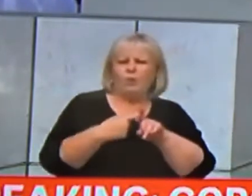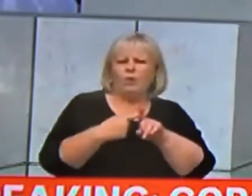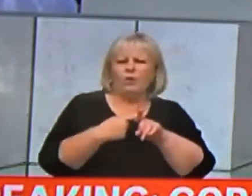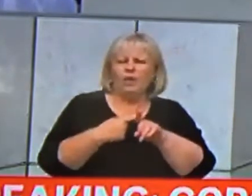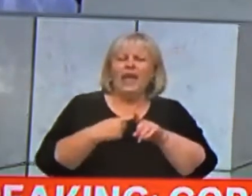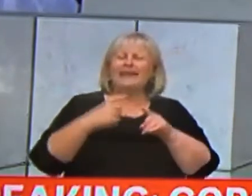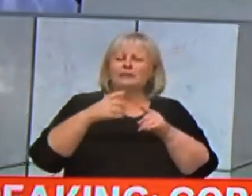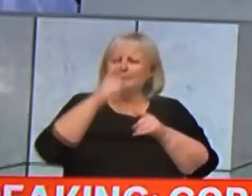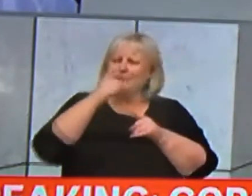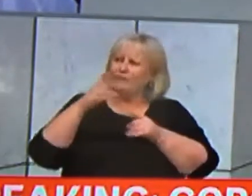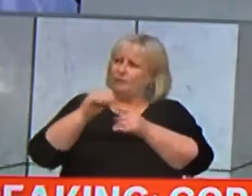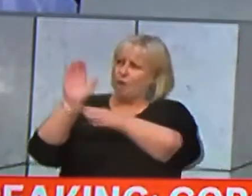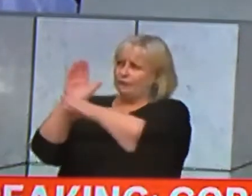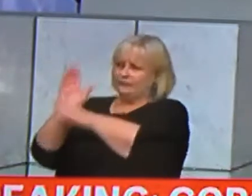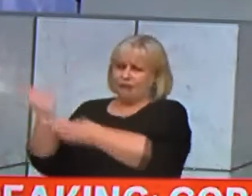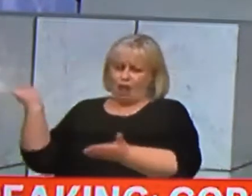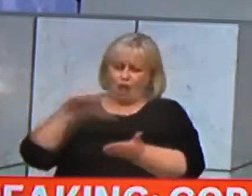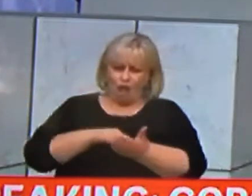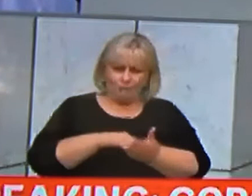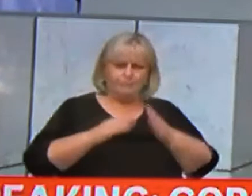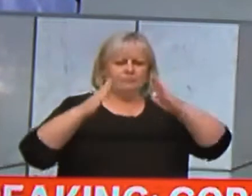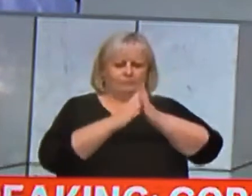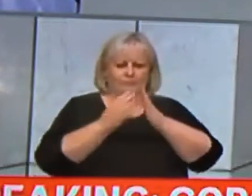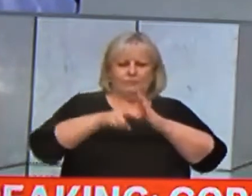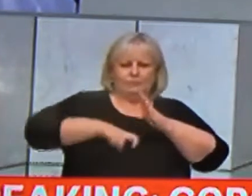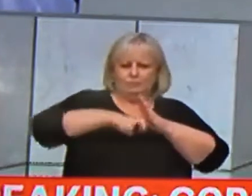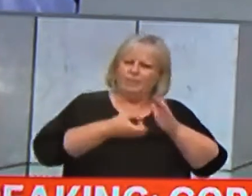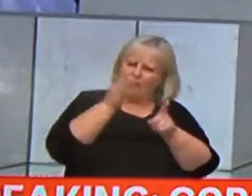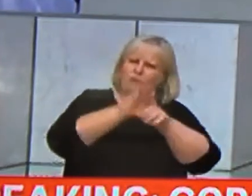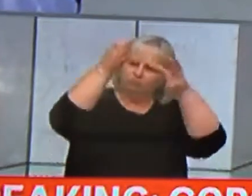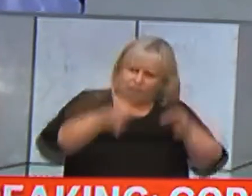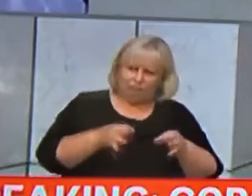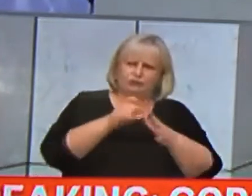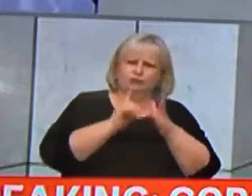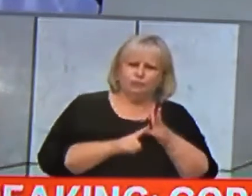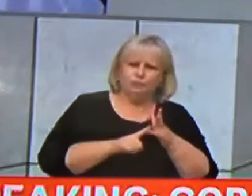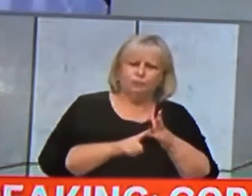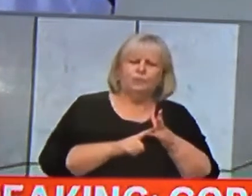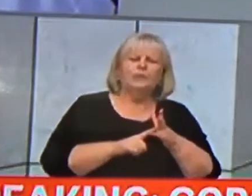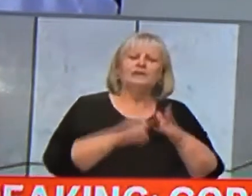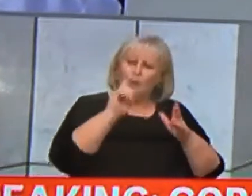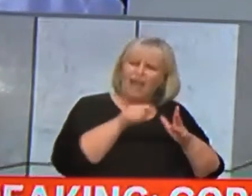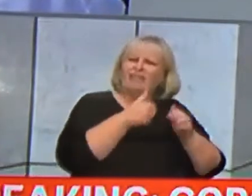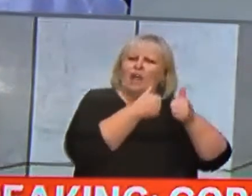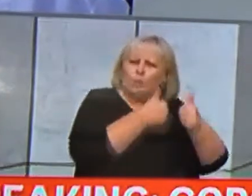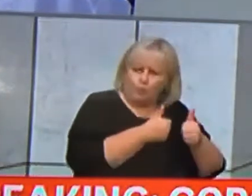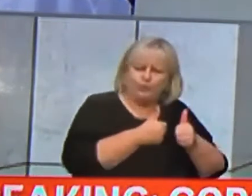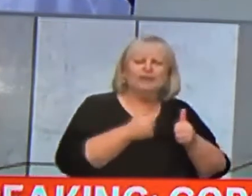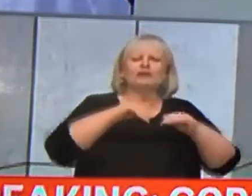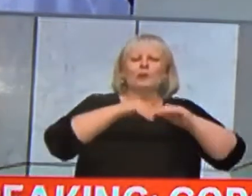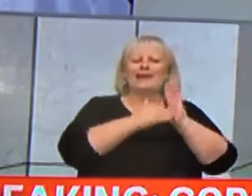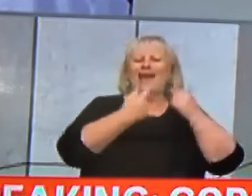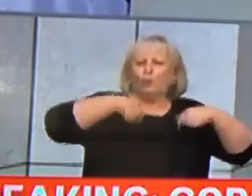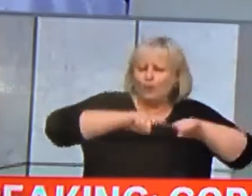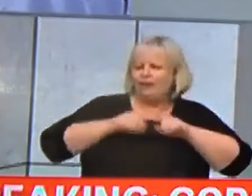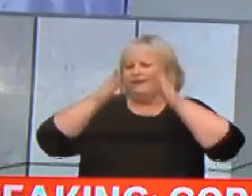own movements and their own behaviours. It means we can focus even more on these critical areas that are our greatest risk at this point